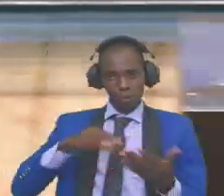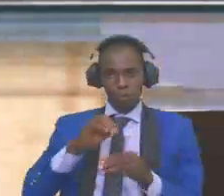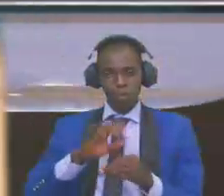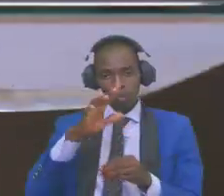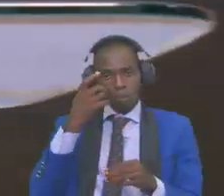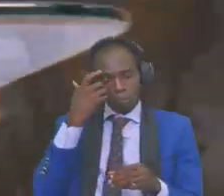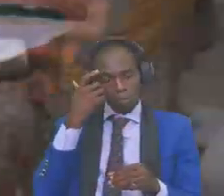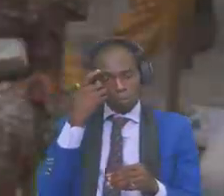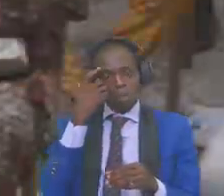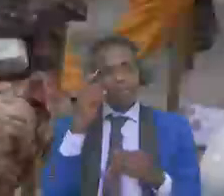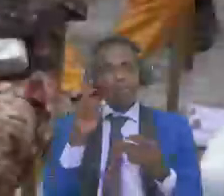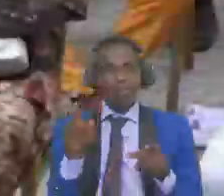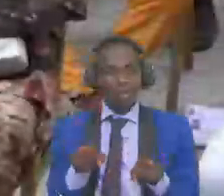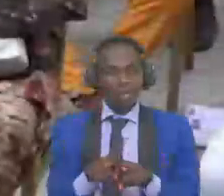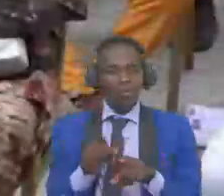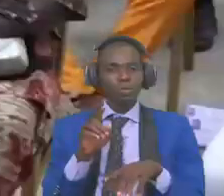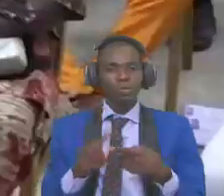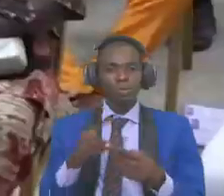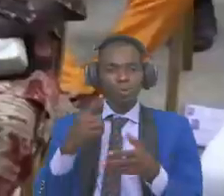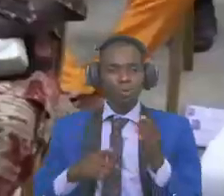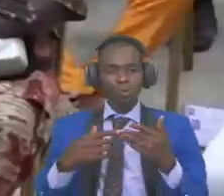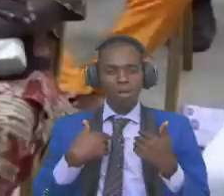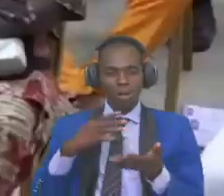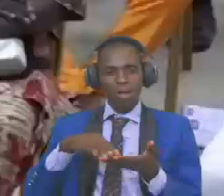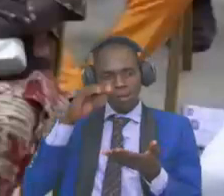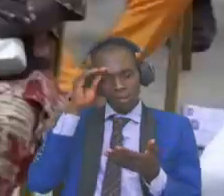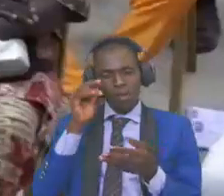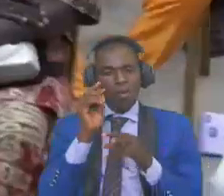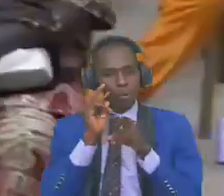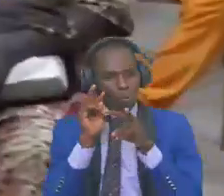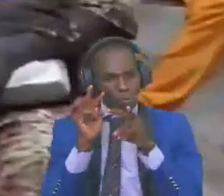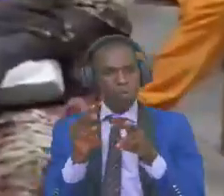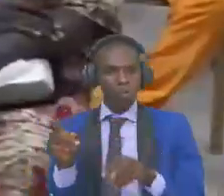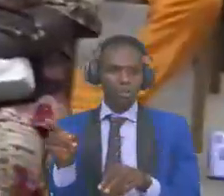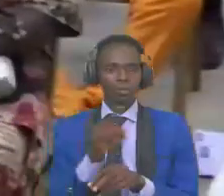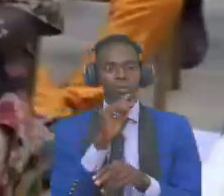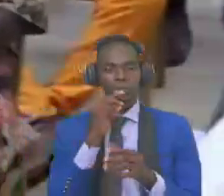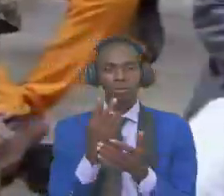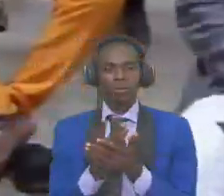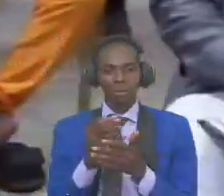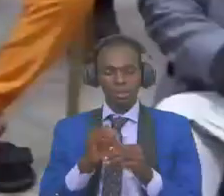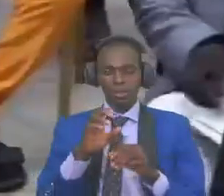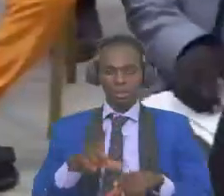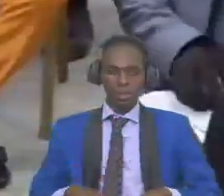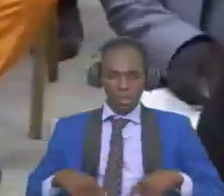average person as to what you have learned. Watch ye. In our lives,